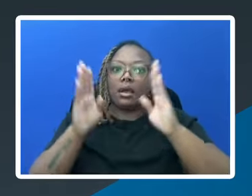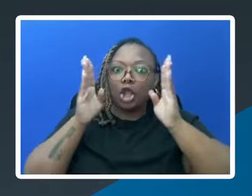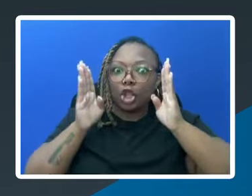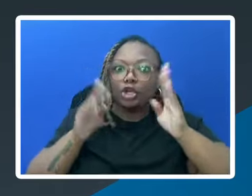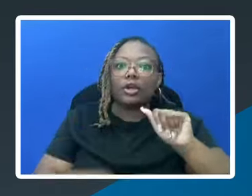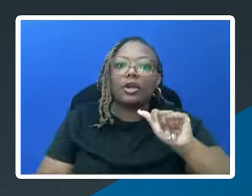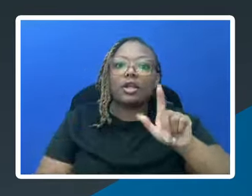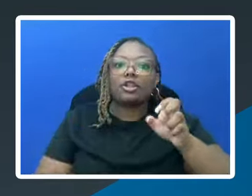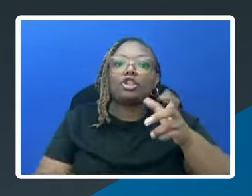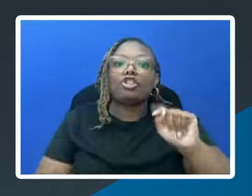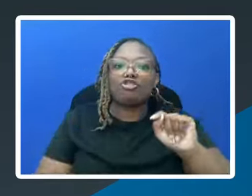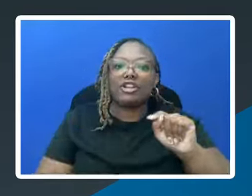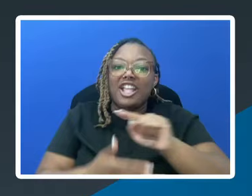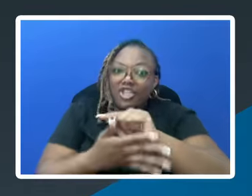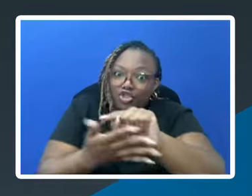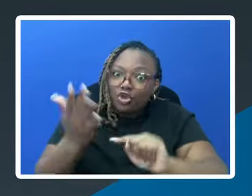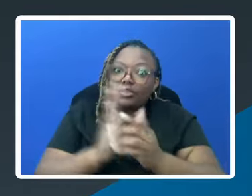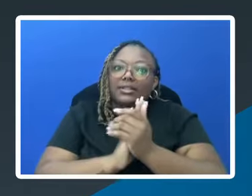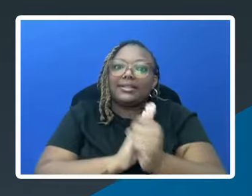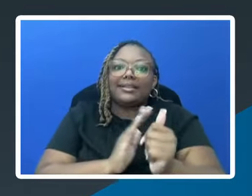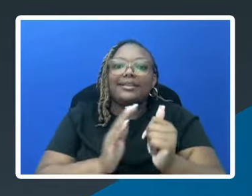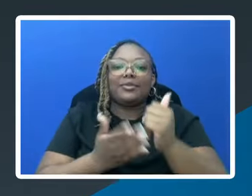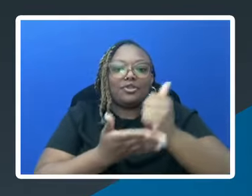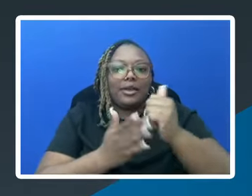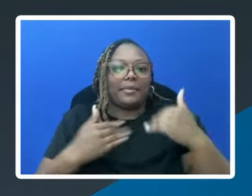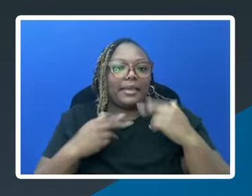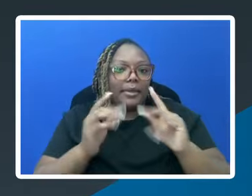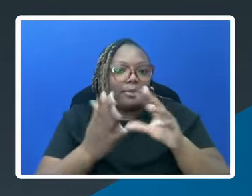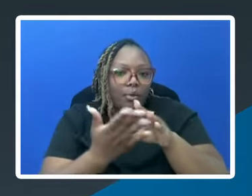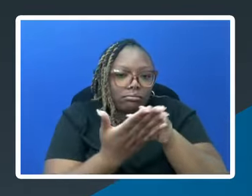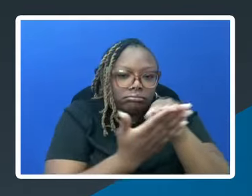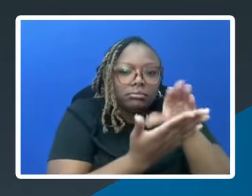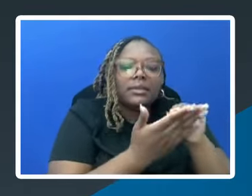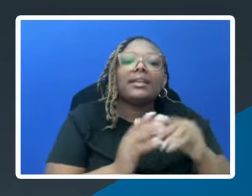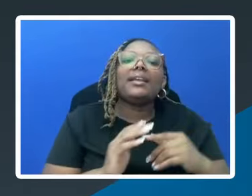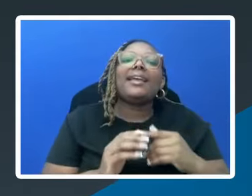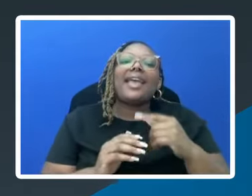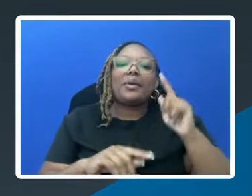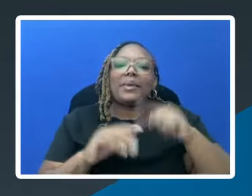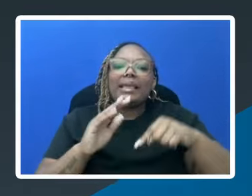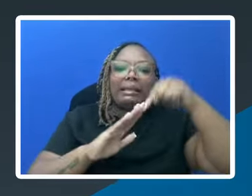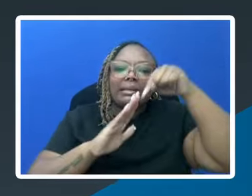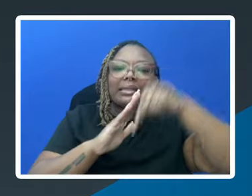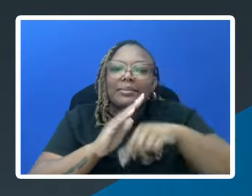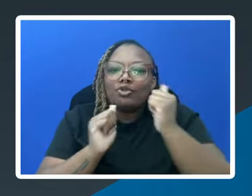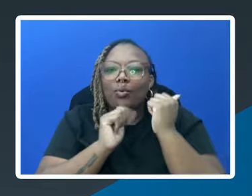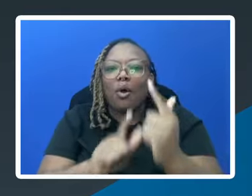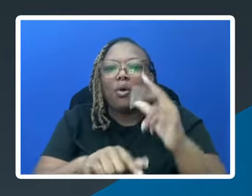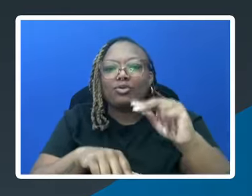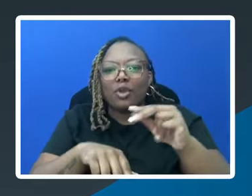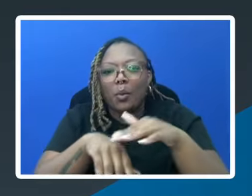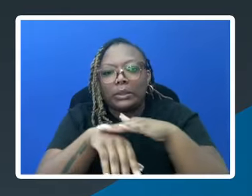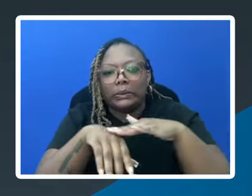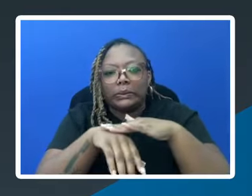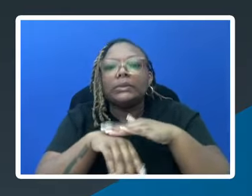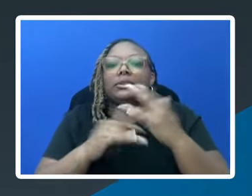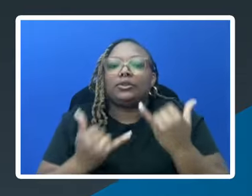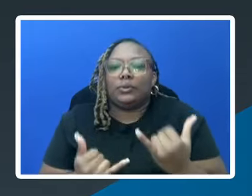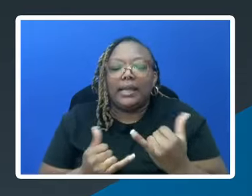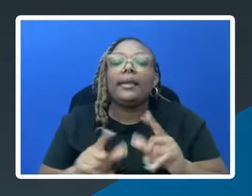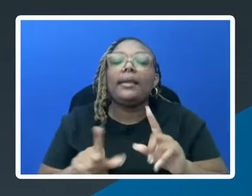helping young people learn. And we don't have time to dive deep into all of these. So we're not going to go deep into all five of these today. But I just want to give you a